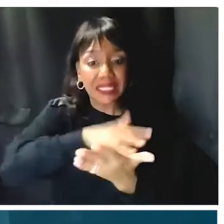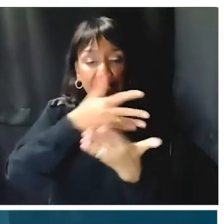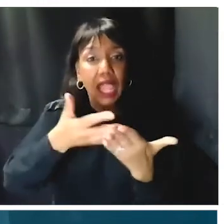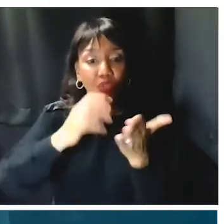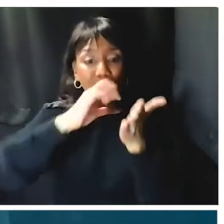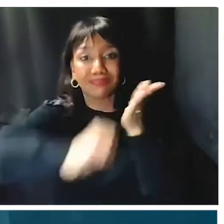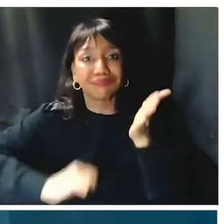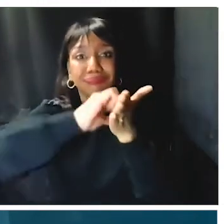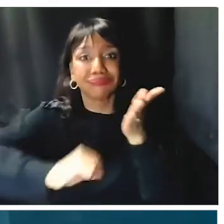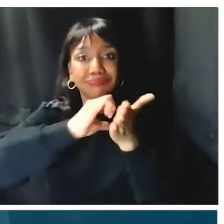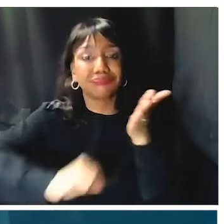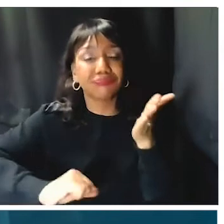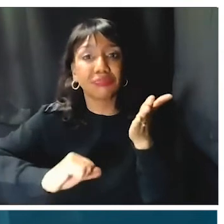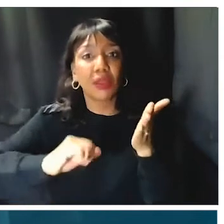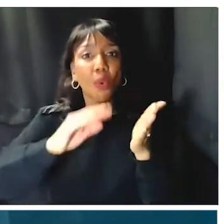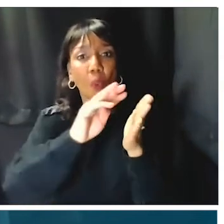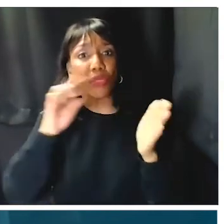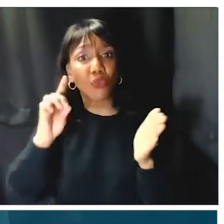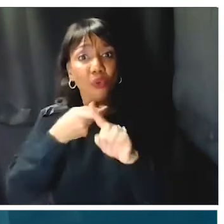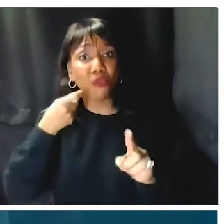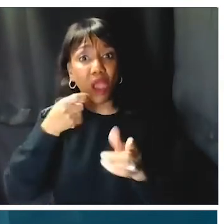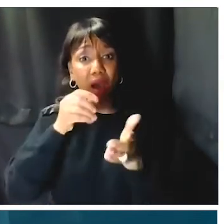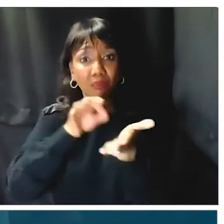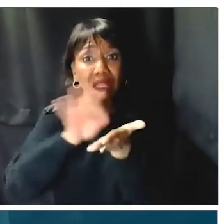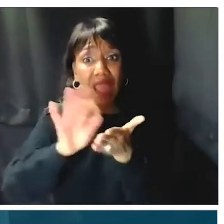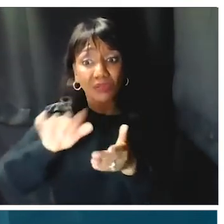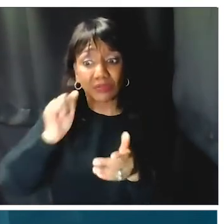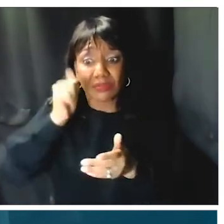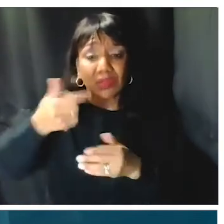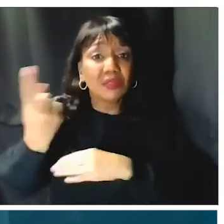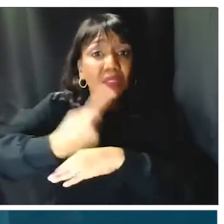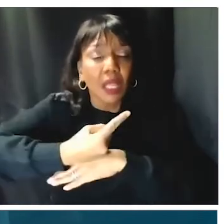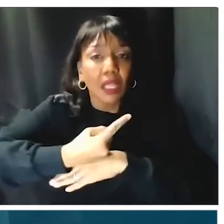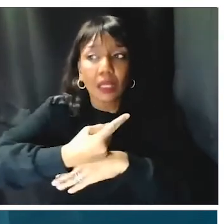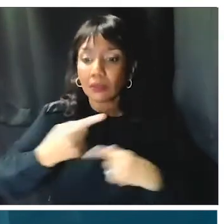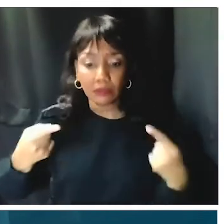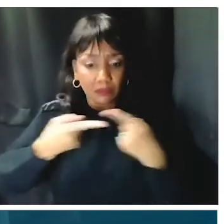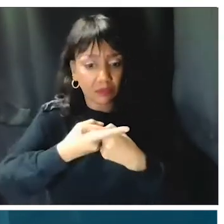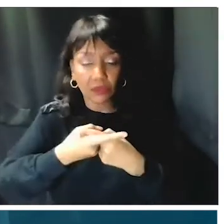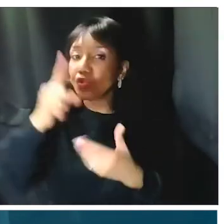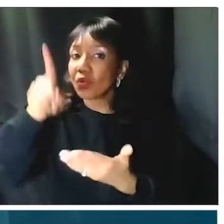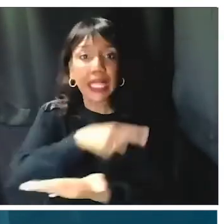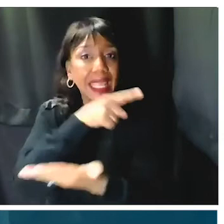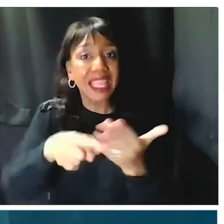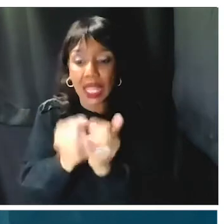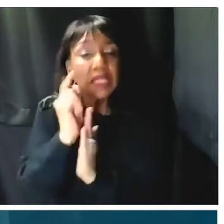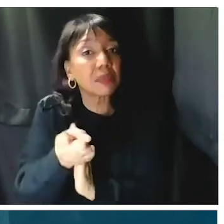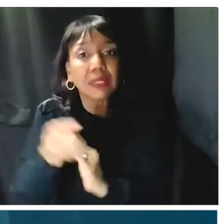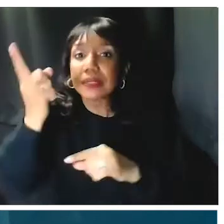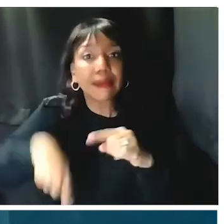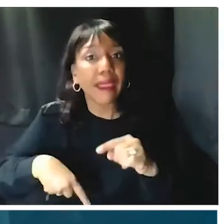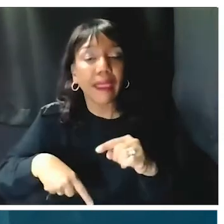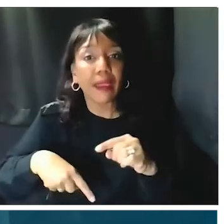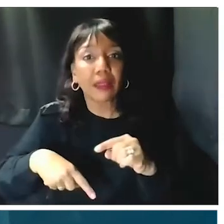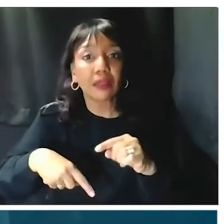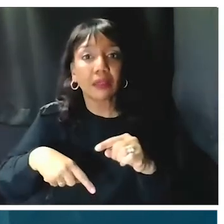debit or be withdrawn from your account the next day, you will likely not be able to cancel or reschedule that